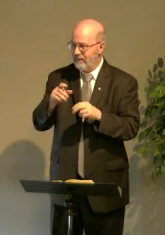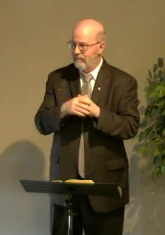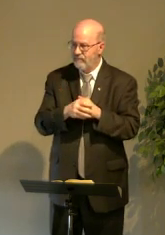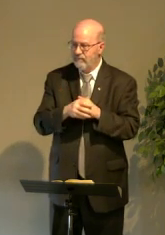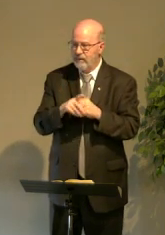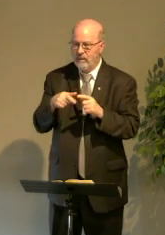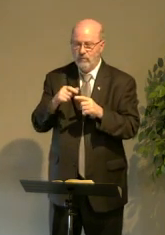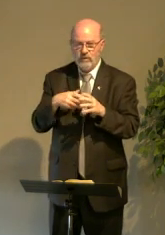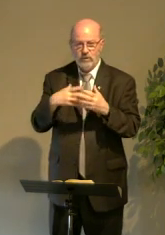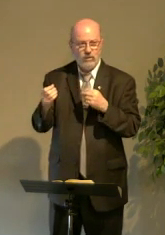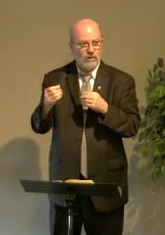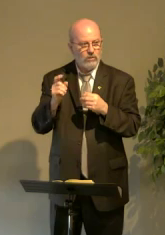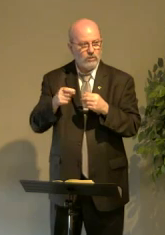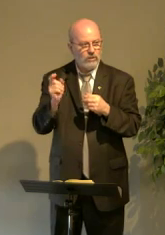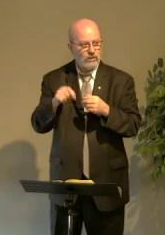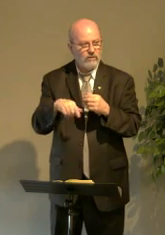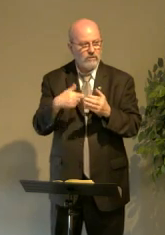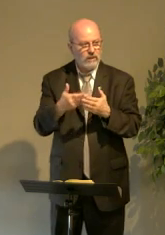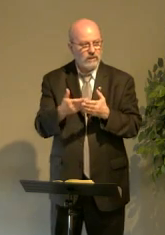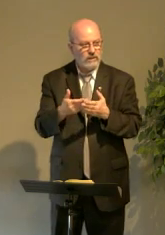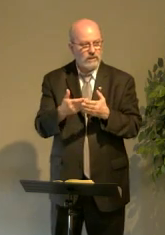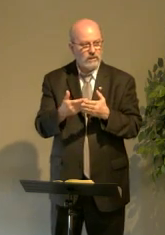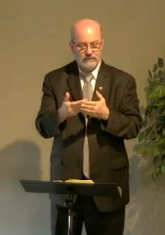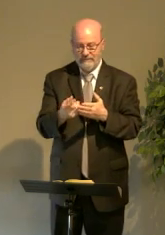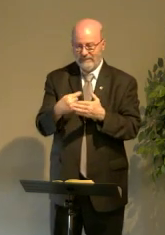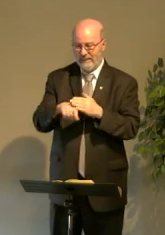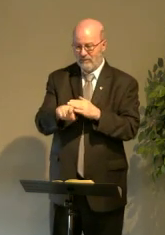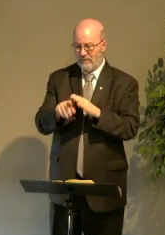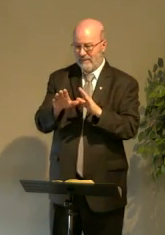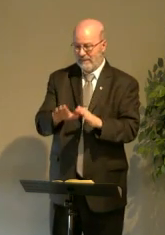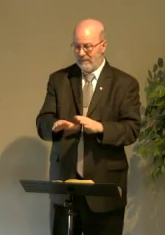and when does that go out? When do you need to have it by? Next